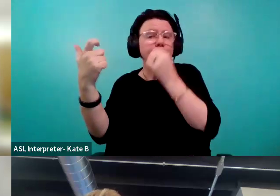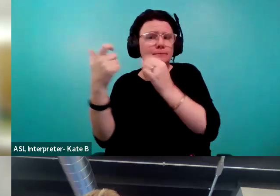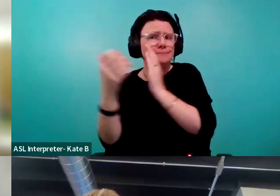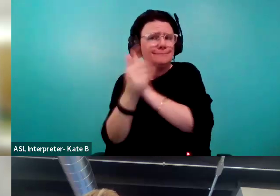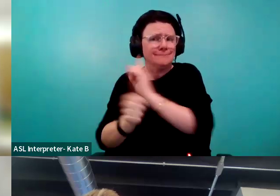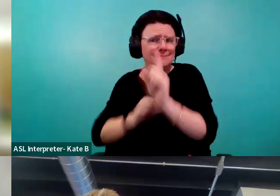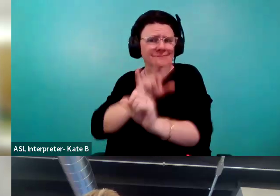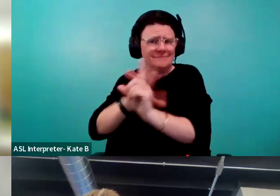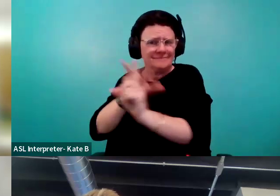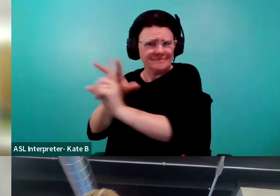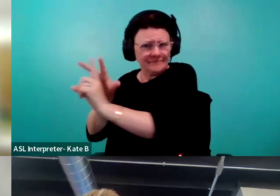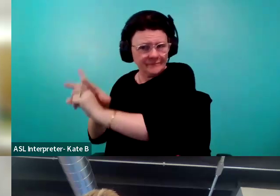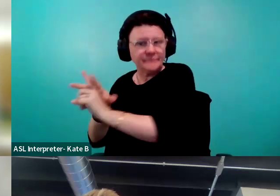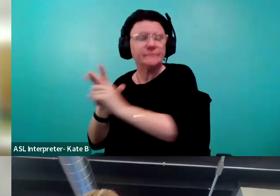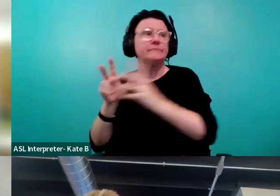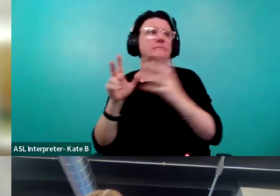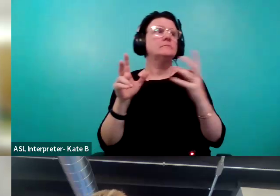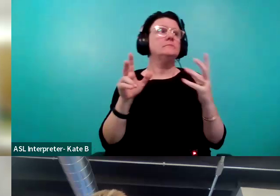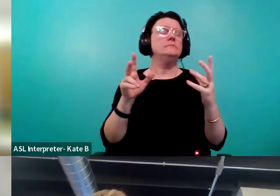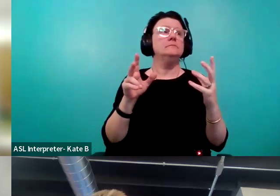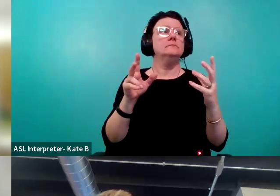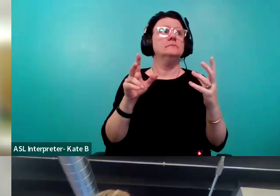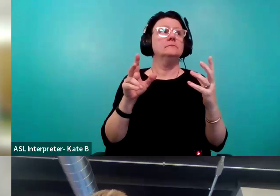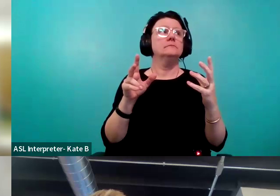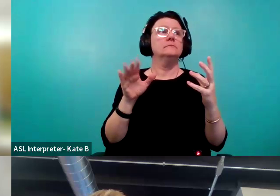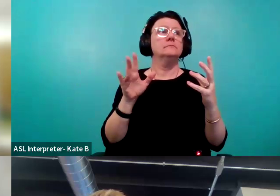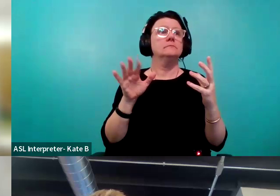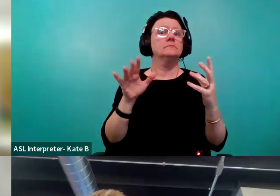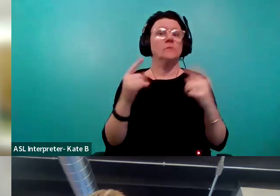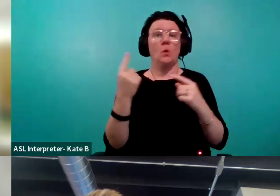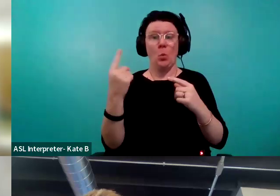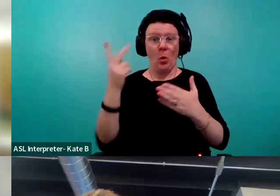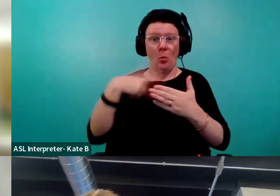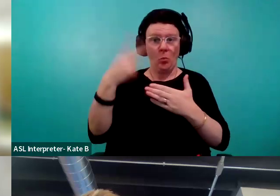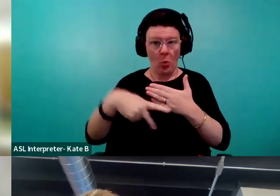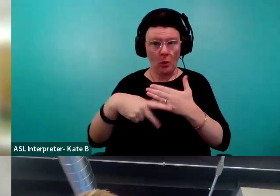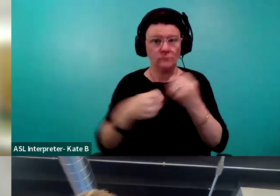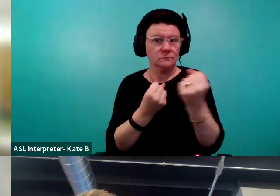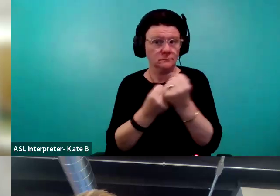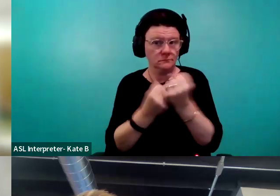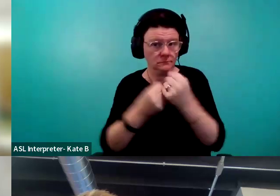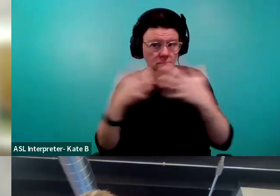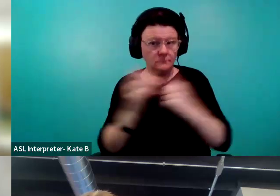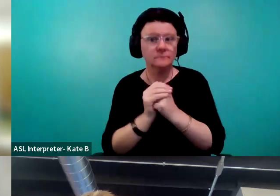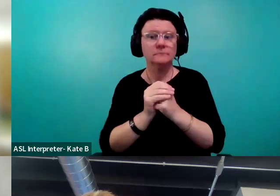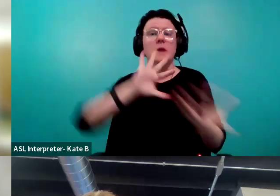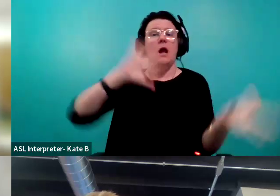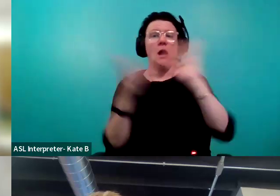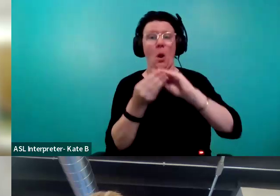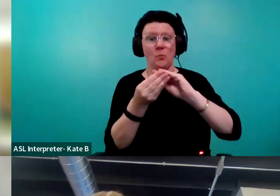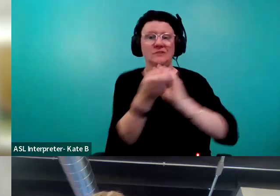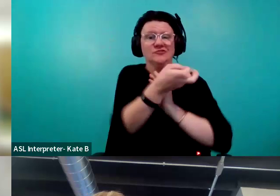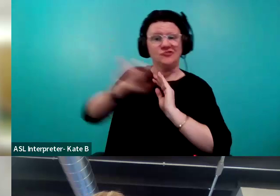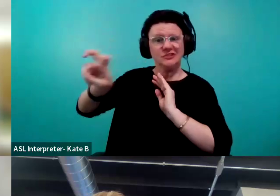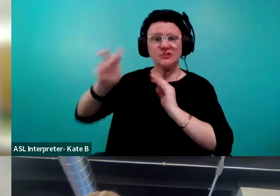skills. So one of the programs that we have been working to support are comprehensive transition